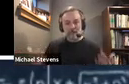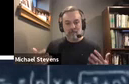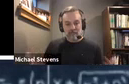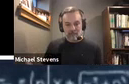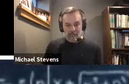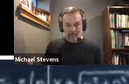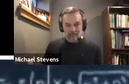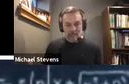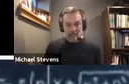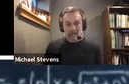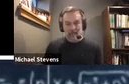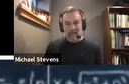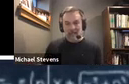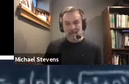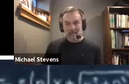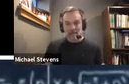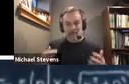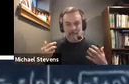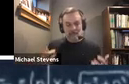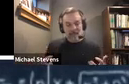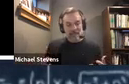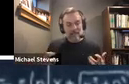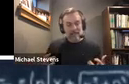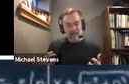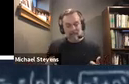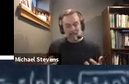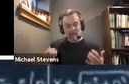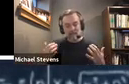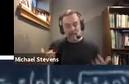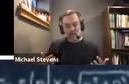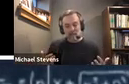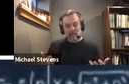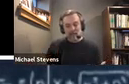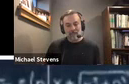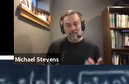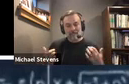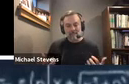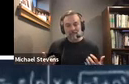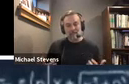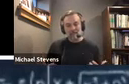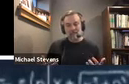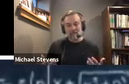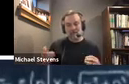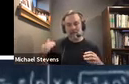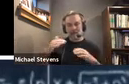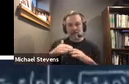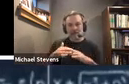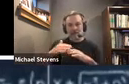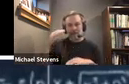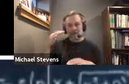live motion video games and they were describing how they would need to write code that could take into account